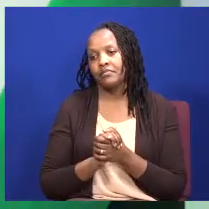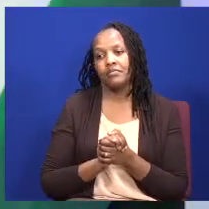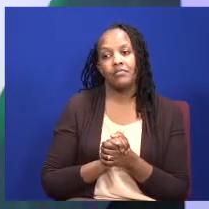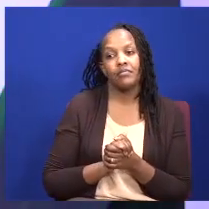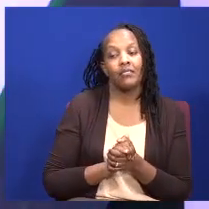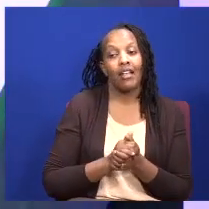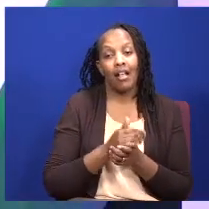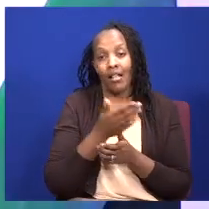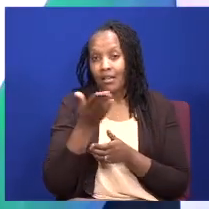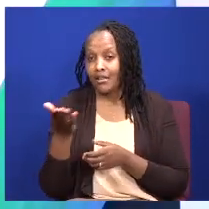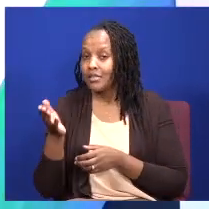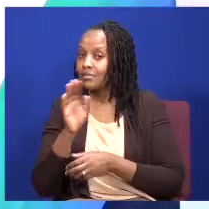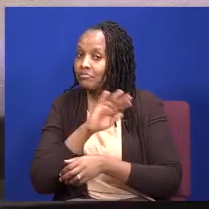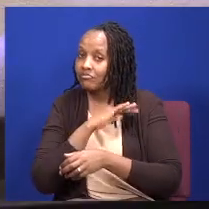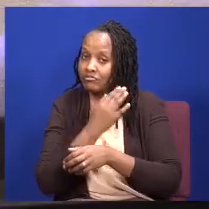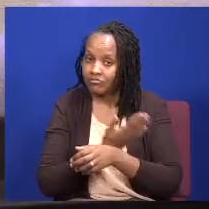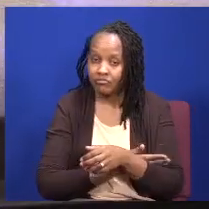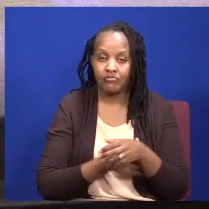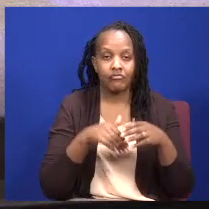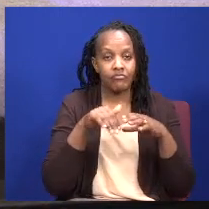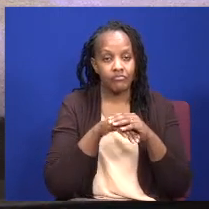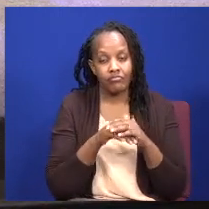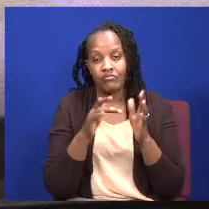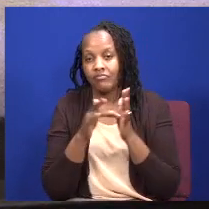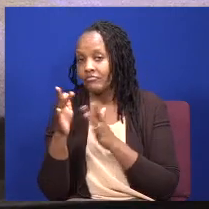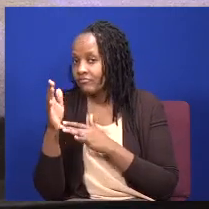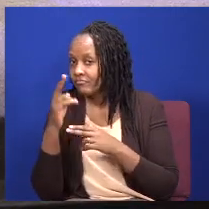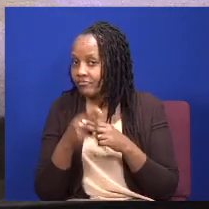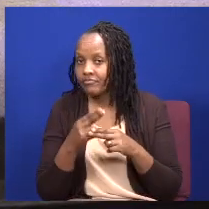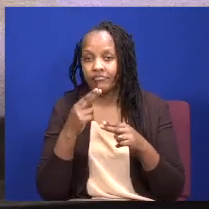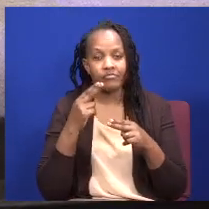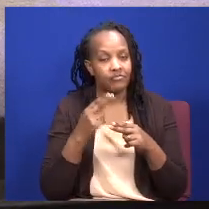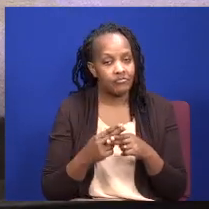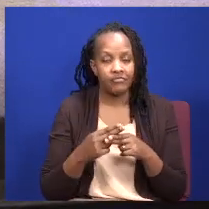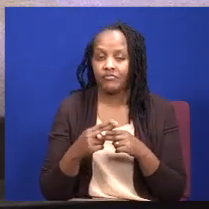chain. There is power in the name of